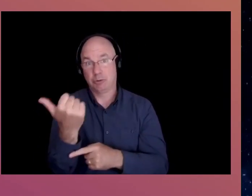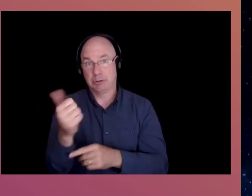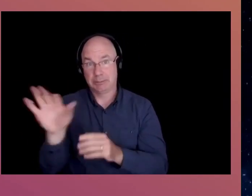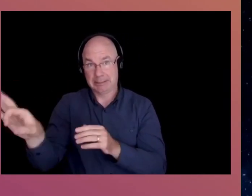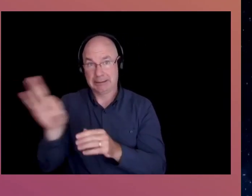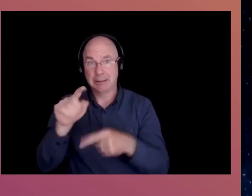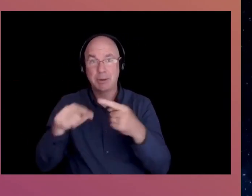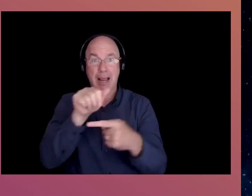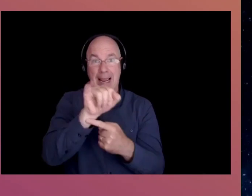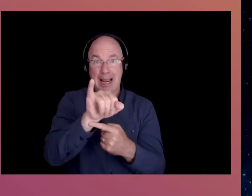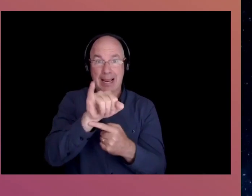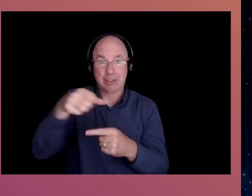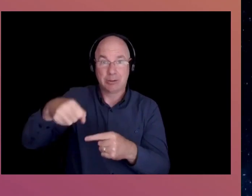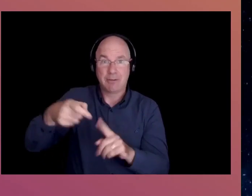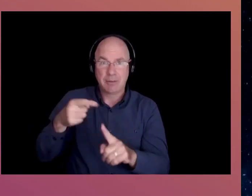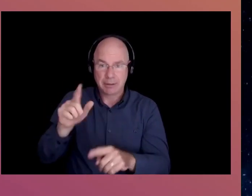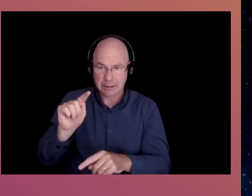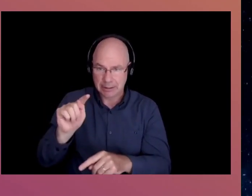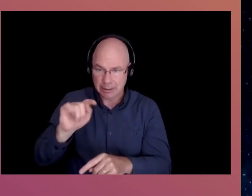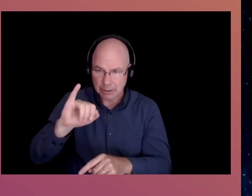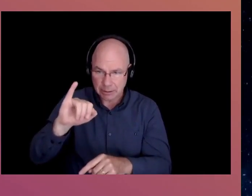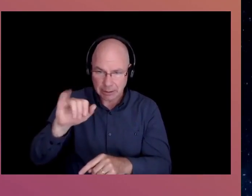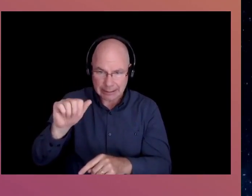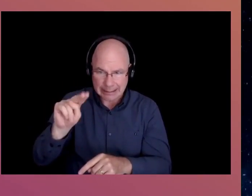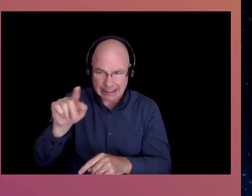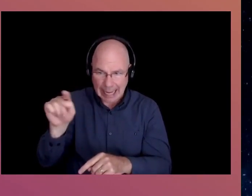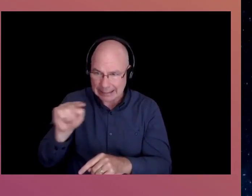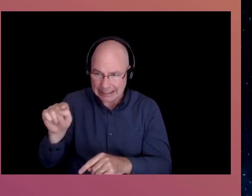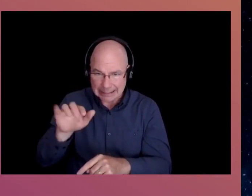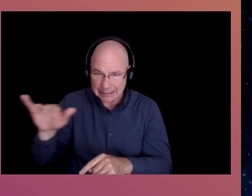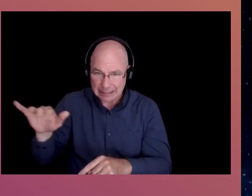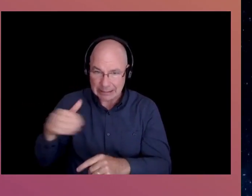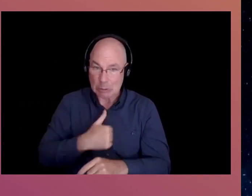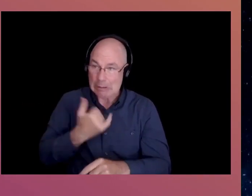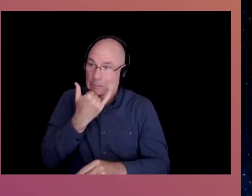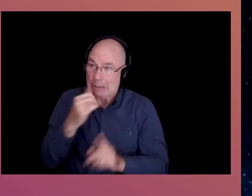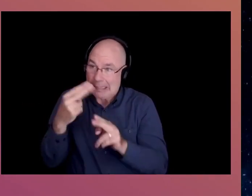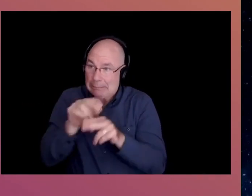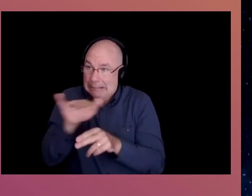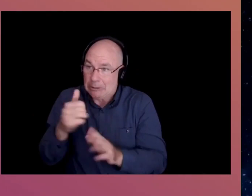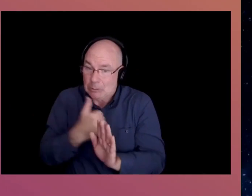suitcase from Jan Smedink. And again, I apologize if I've messed up your name.